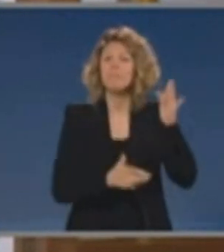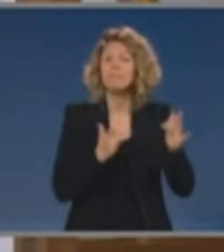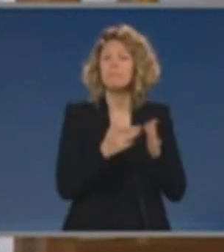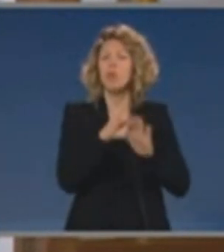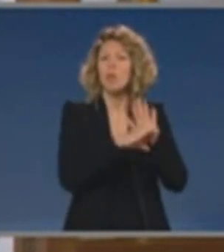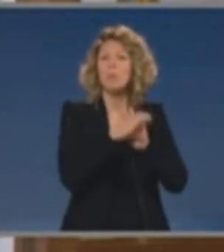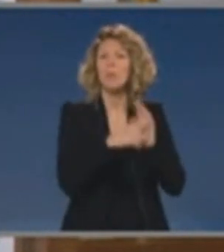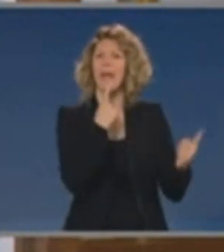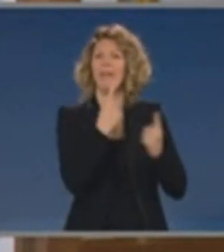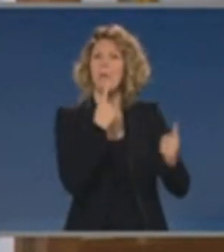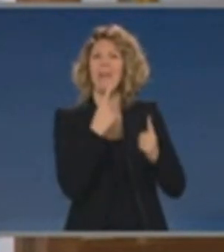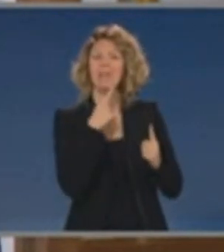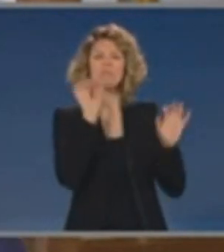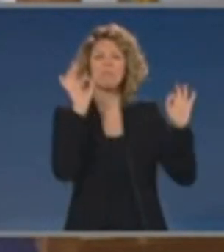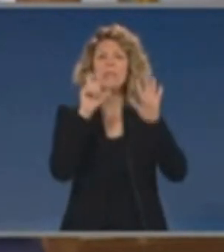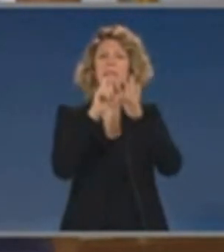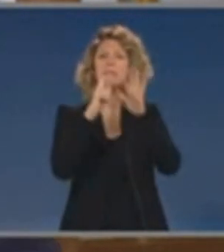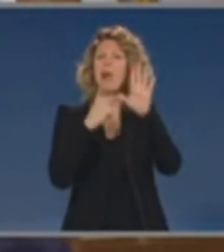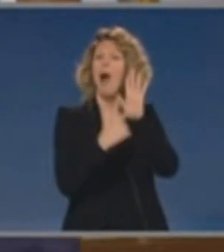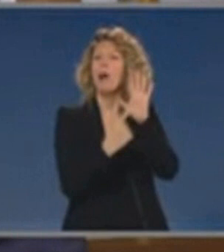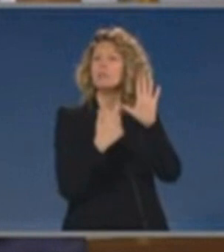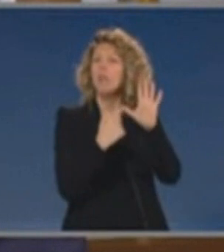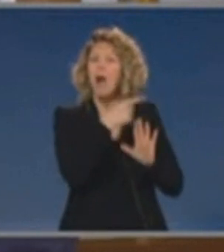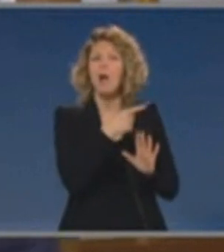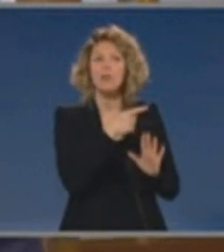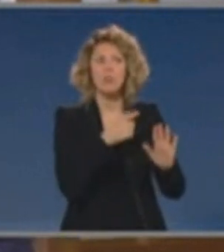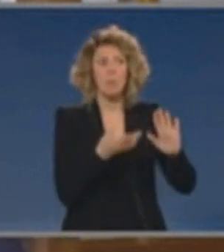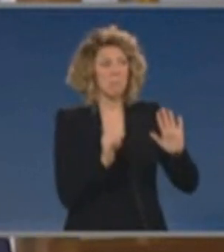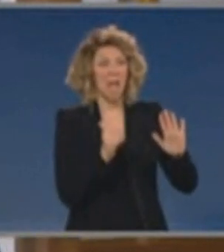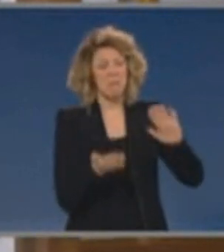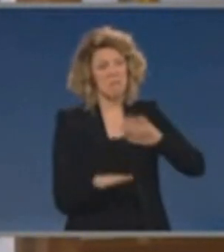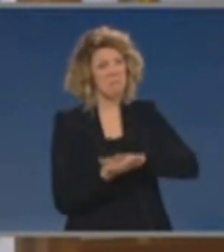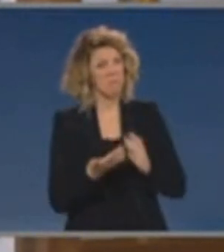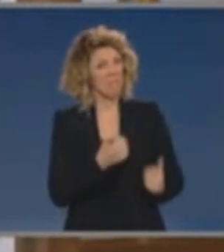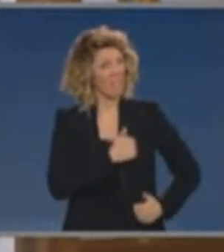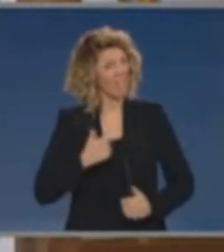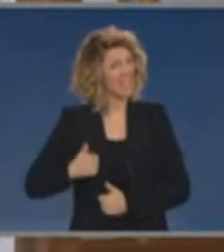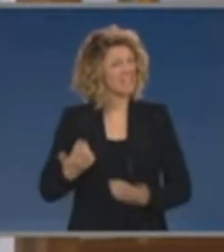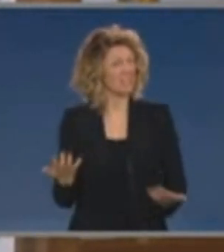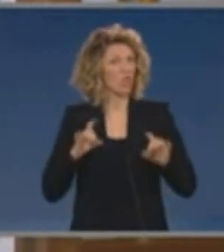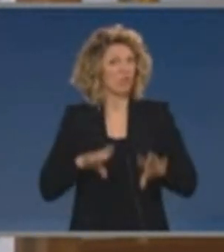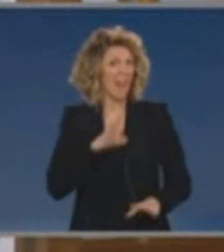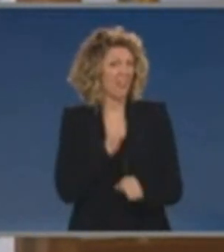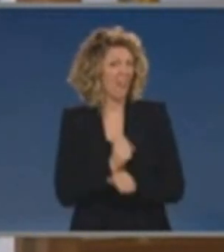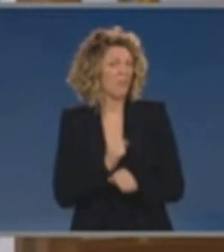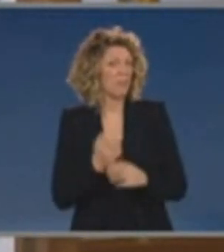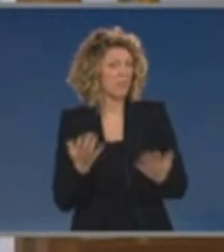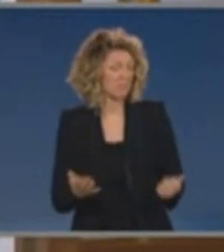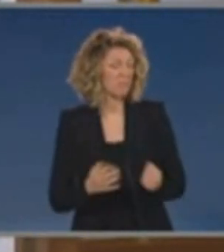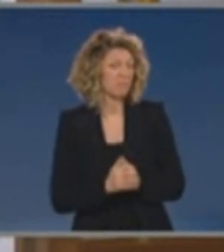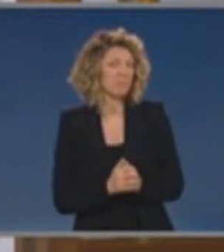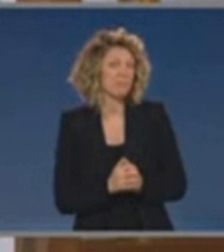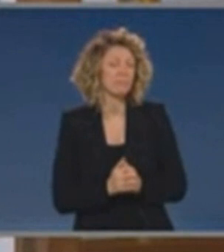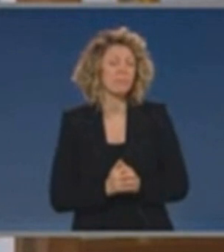data that is critical to Australia's national security and defence. The Treasurer will also have